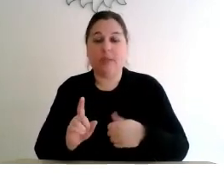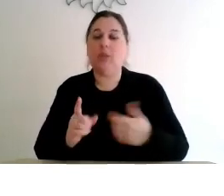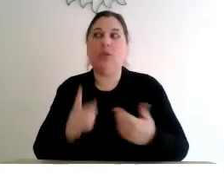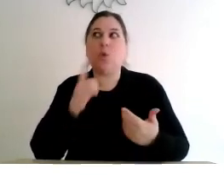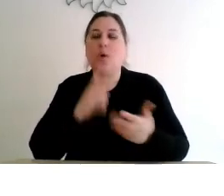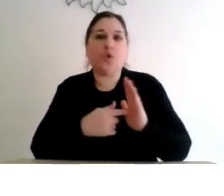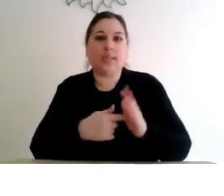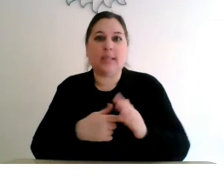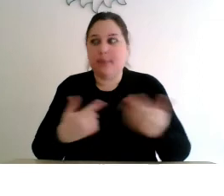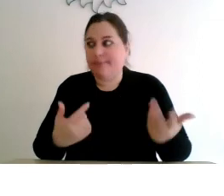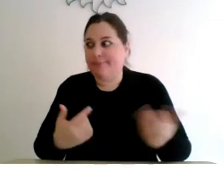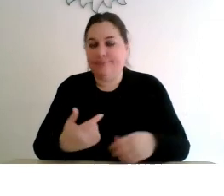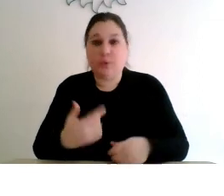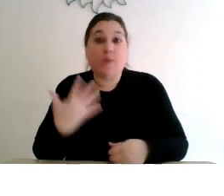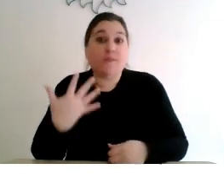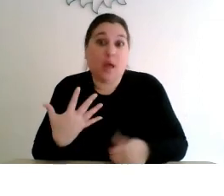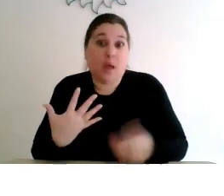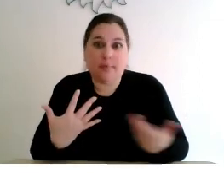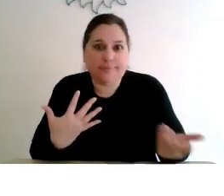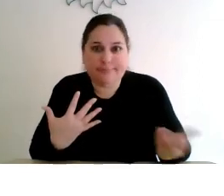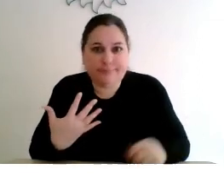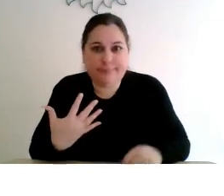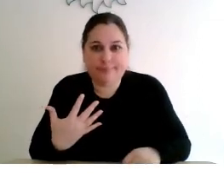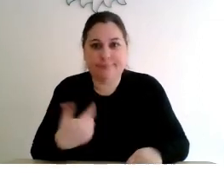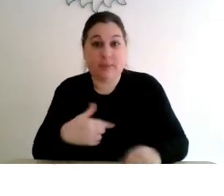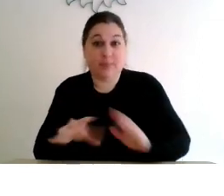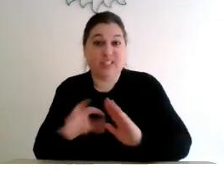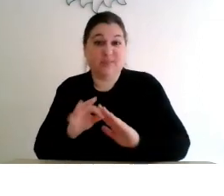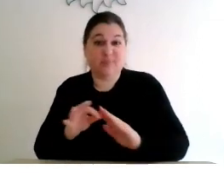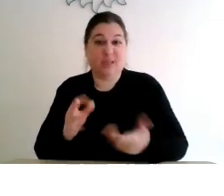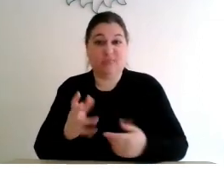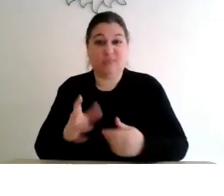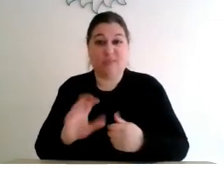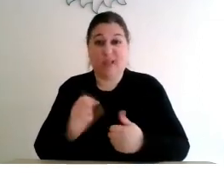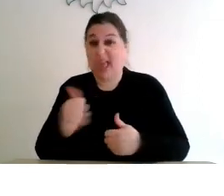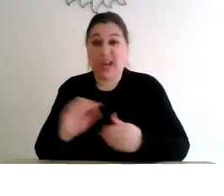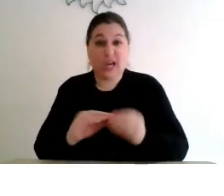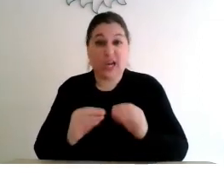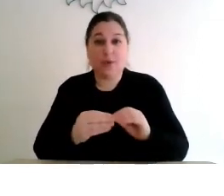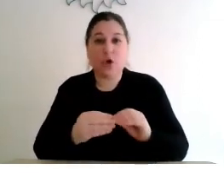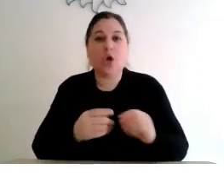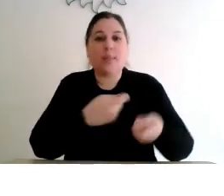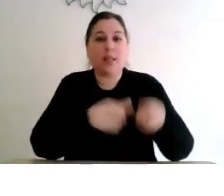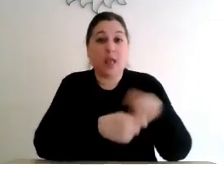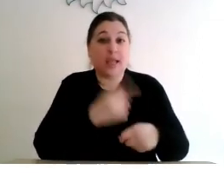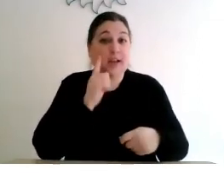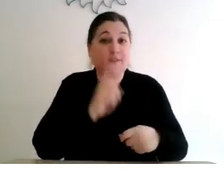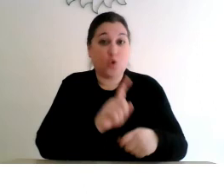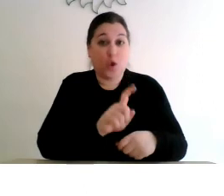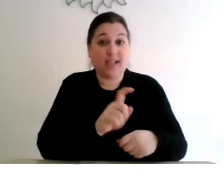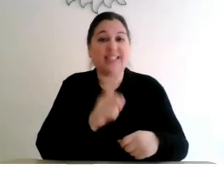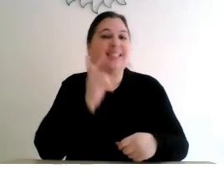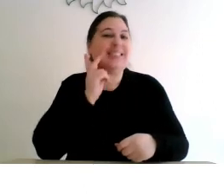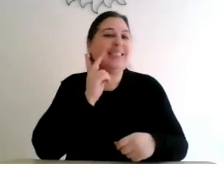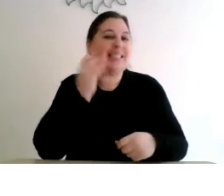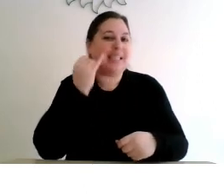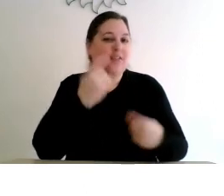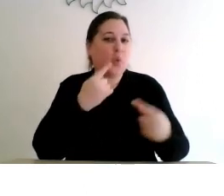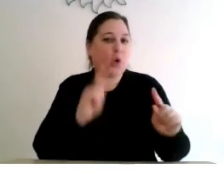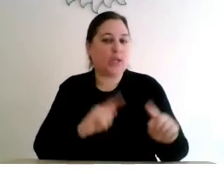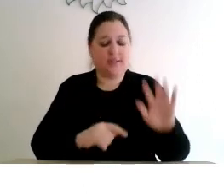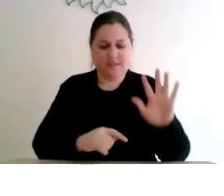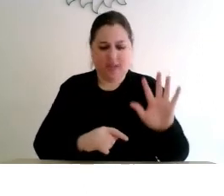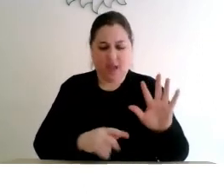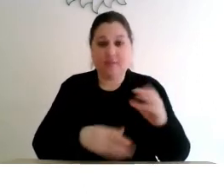number greater than 1, let's pick 5. Okay, let me plug it in and see if it makes a true statement.